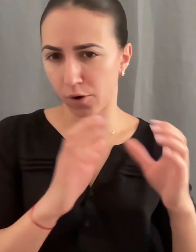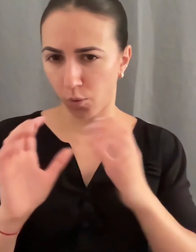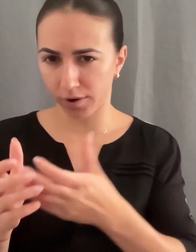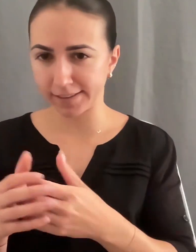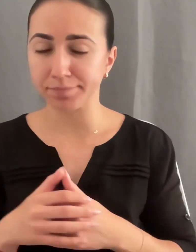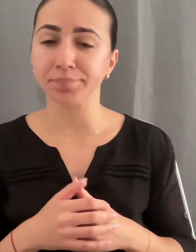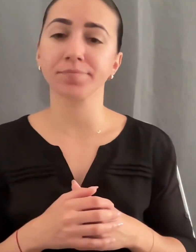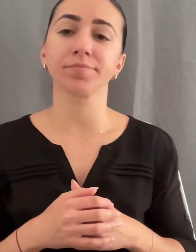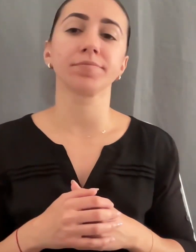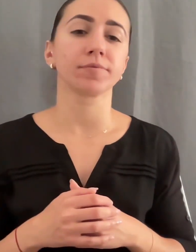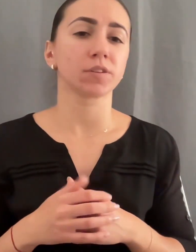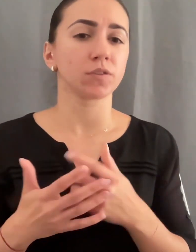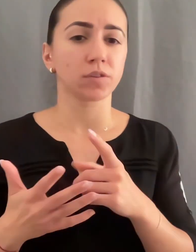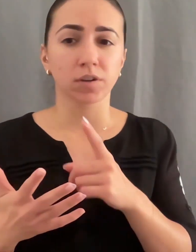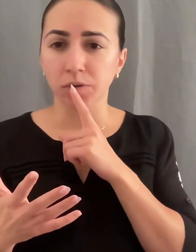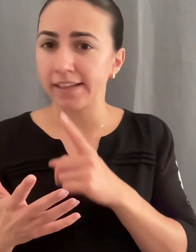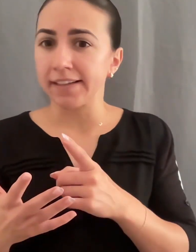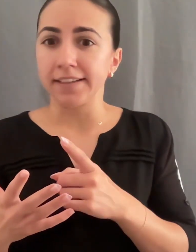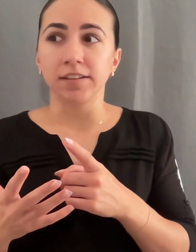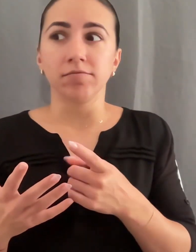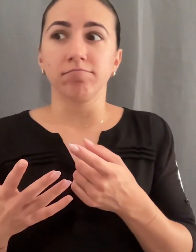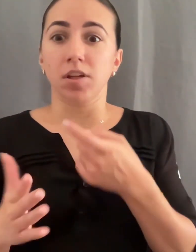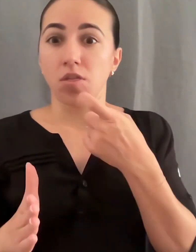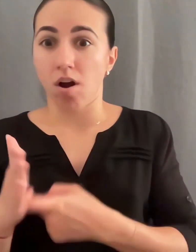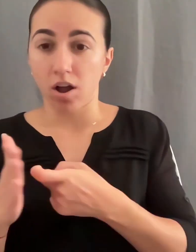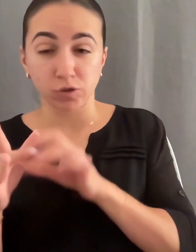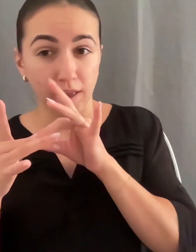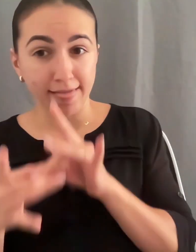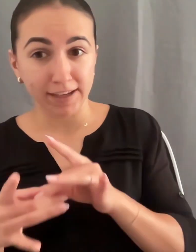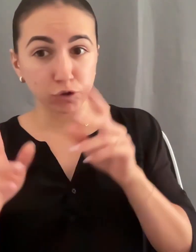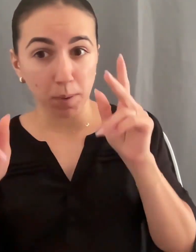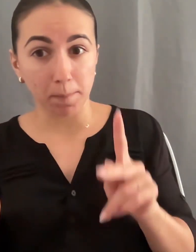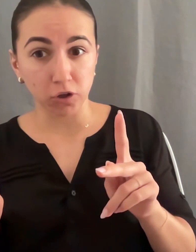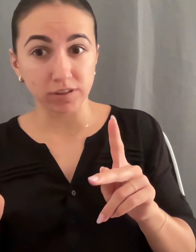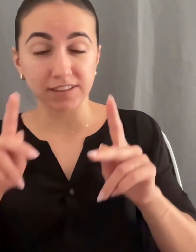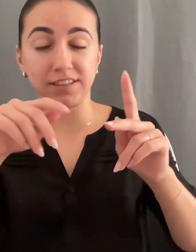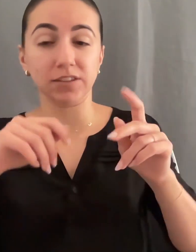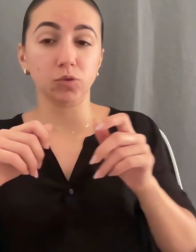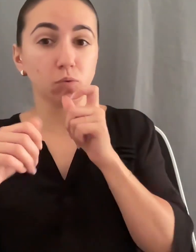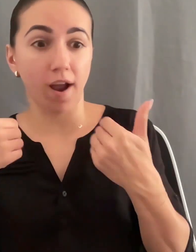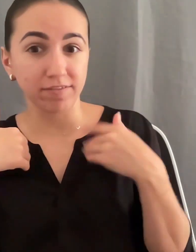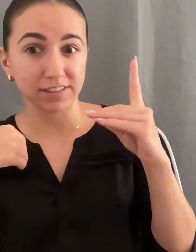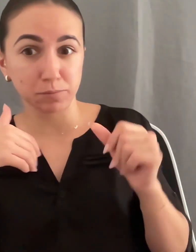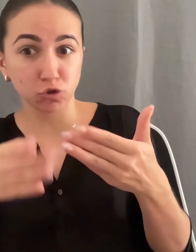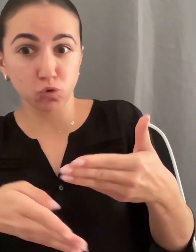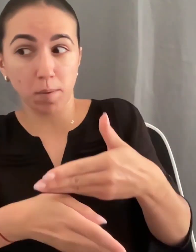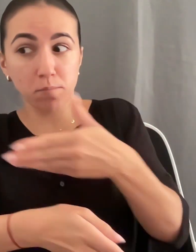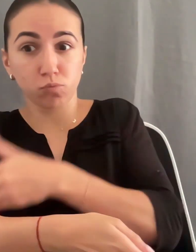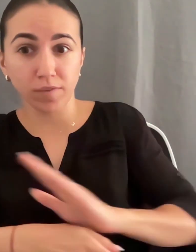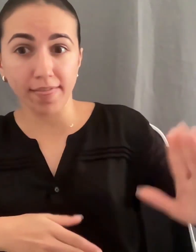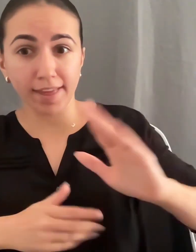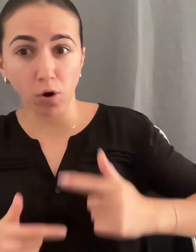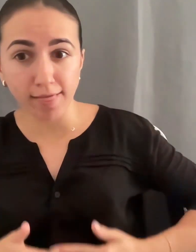And so really the drawing line is, does the expense relate to the individual with a disability and help either improve